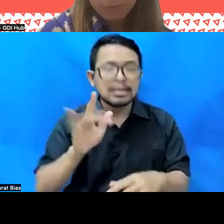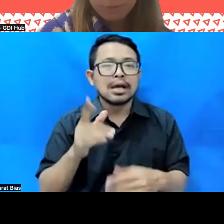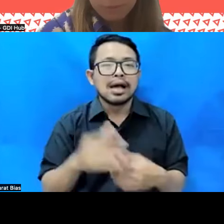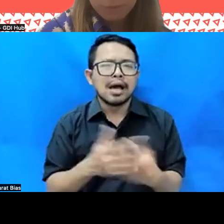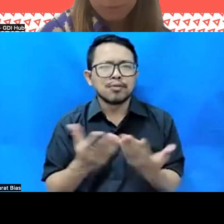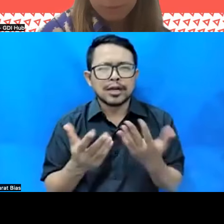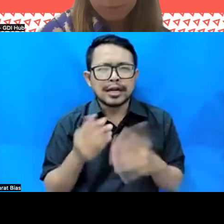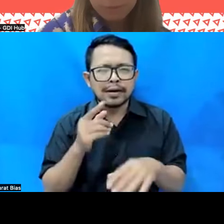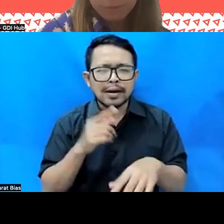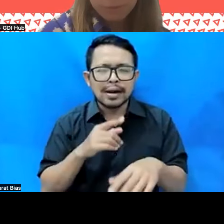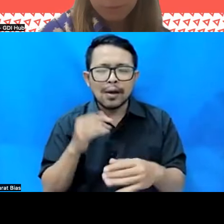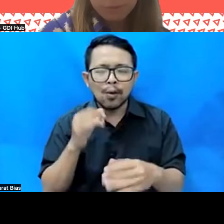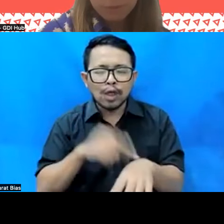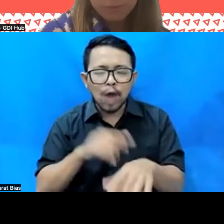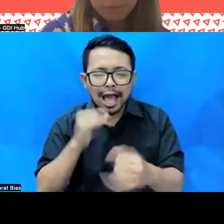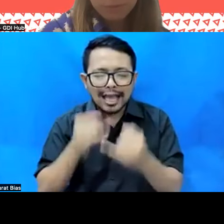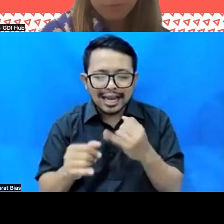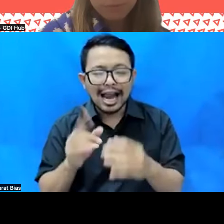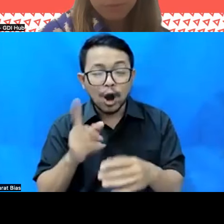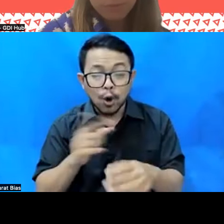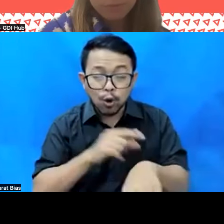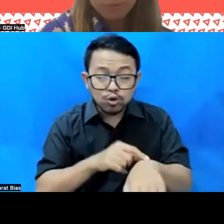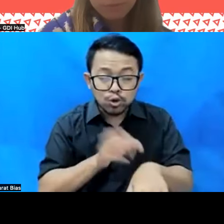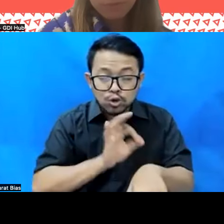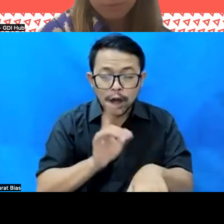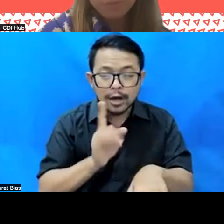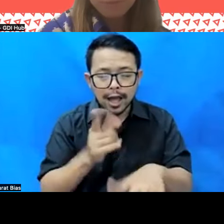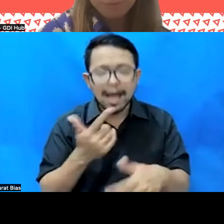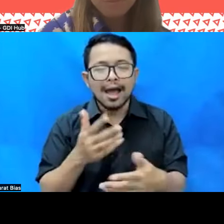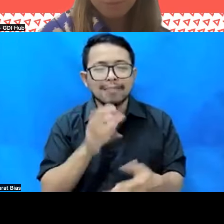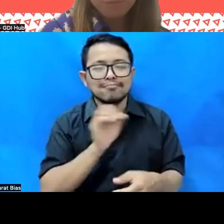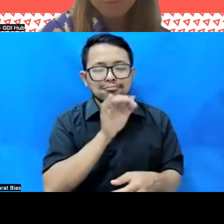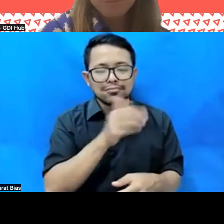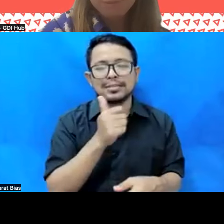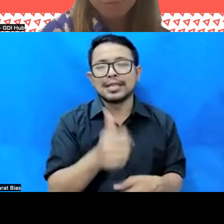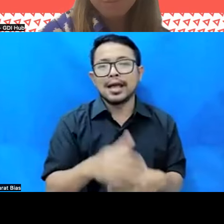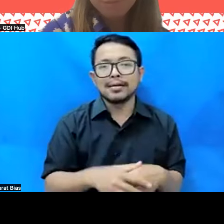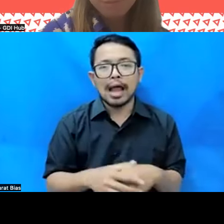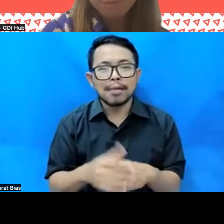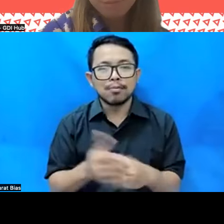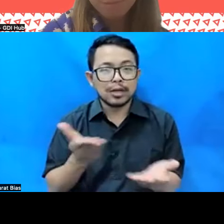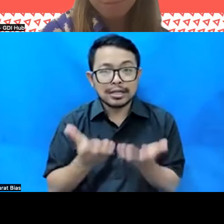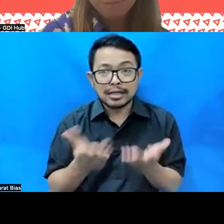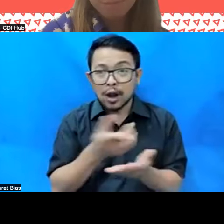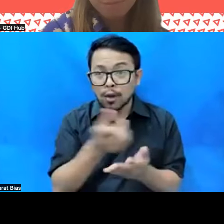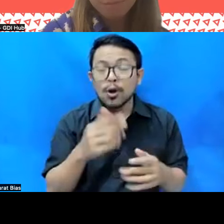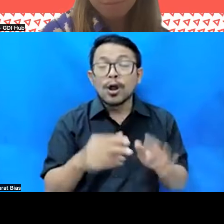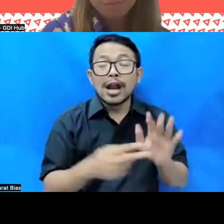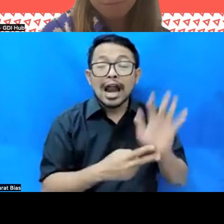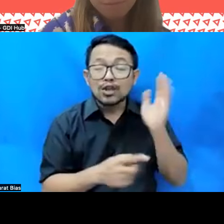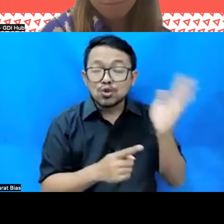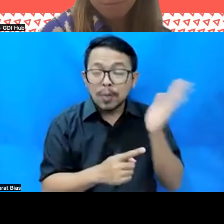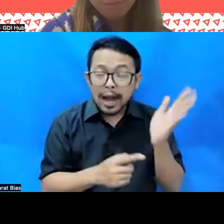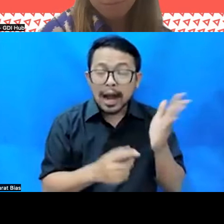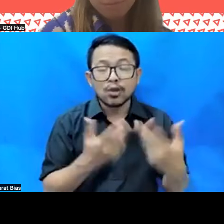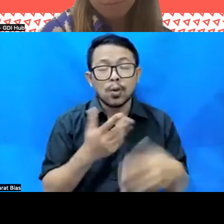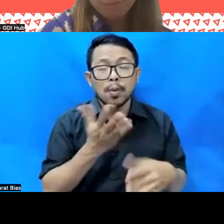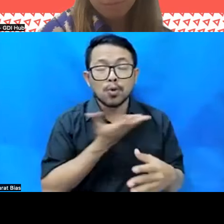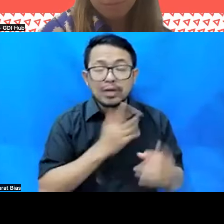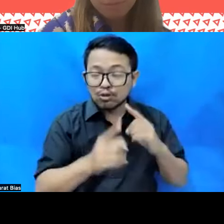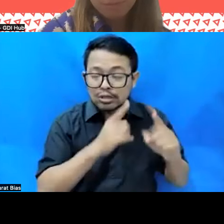discussion at the end of the event, perhaps we will discuss them. But for the other participants who would like